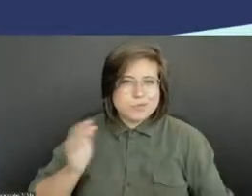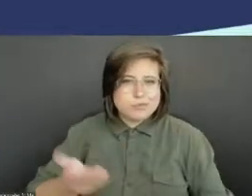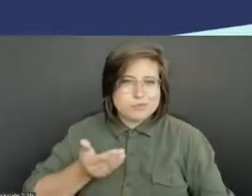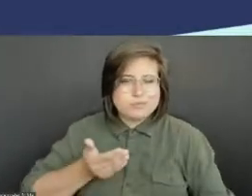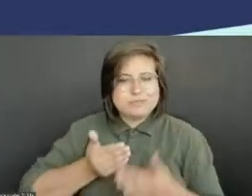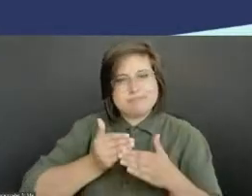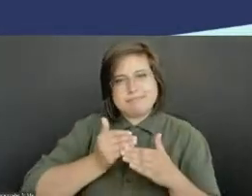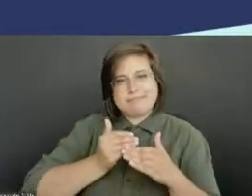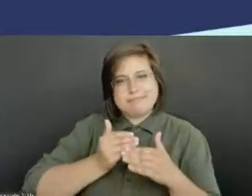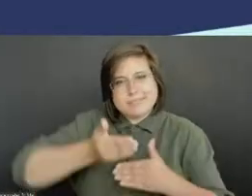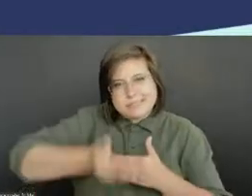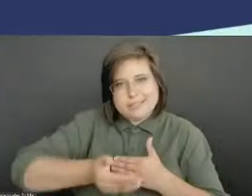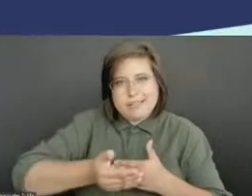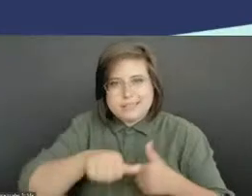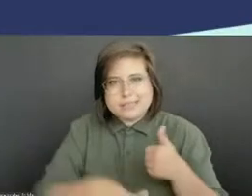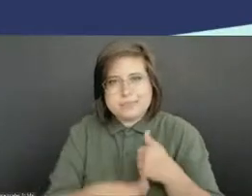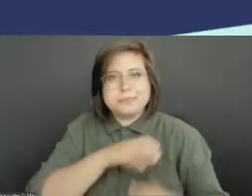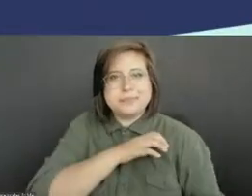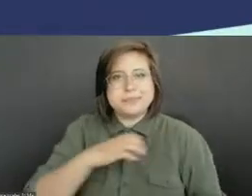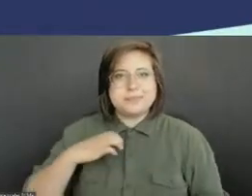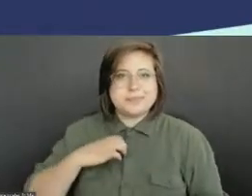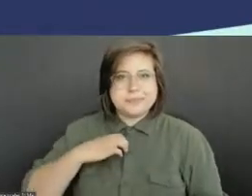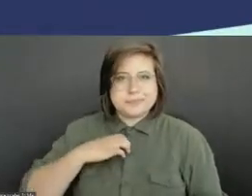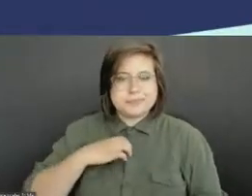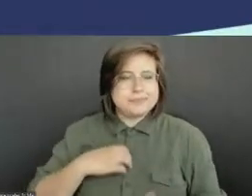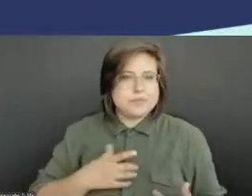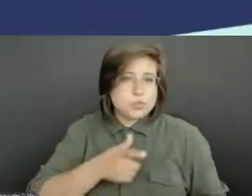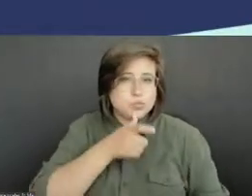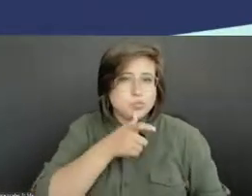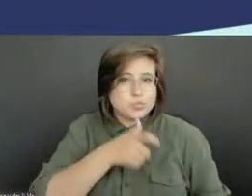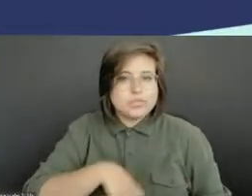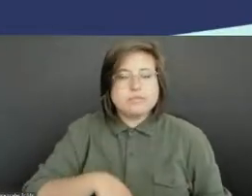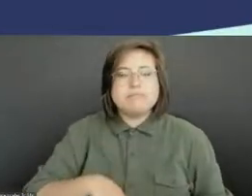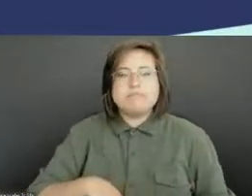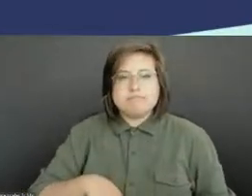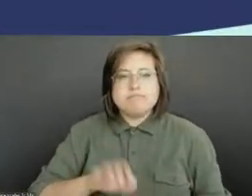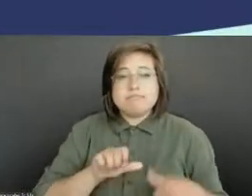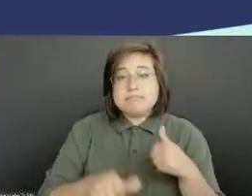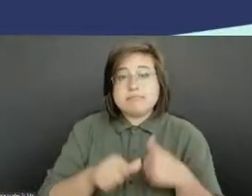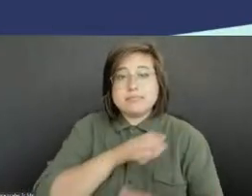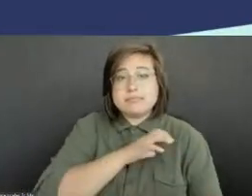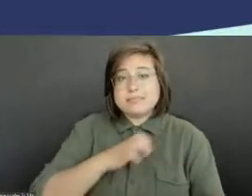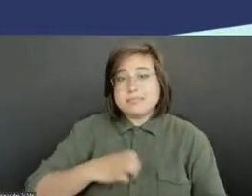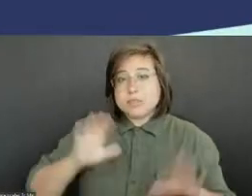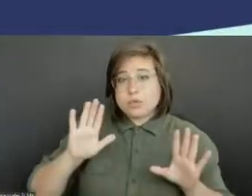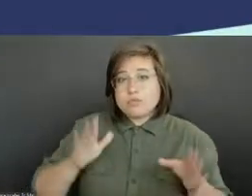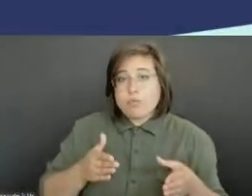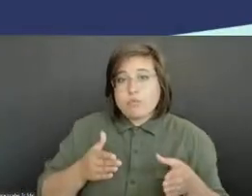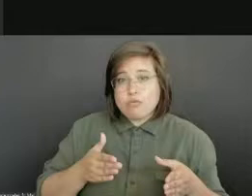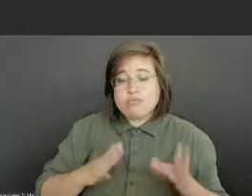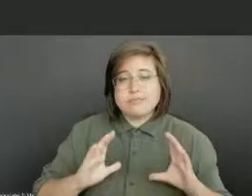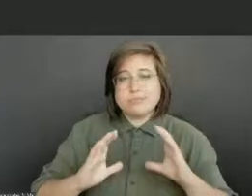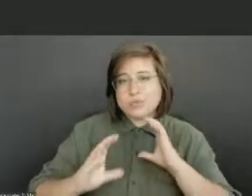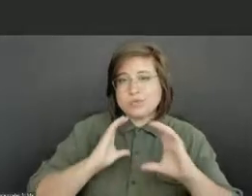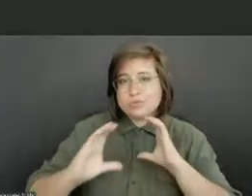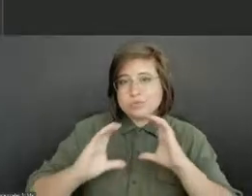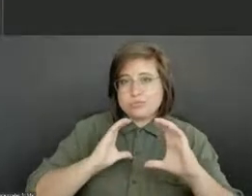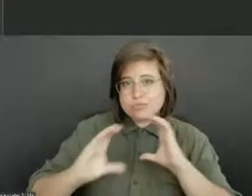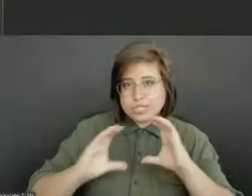next subcommittee, and that's the subcommittee that focused on communications